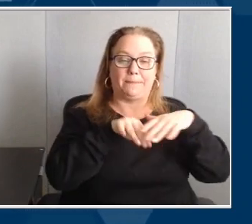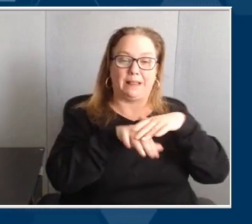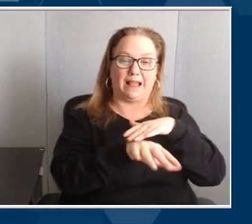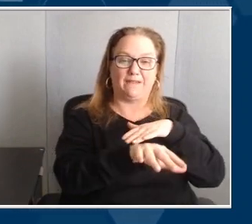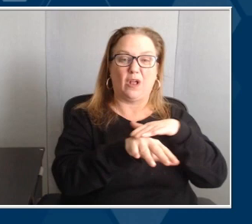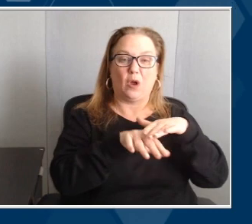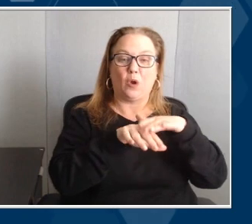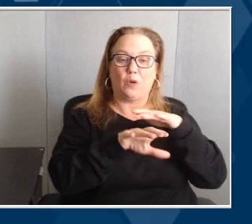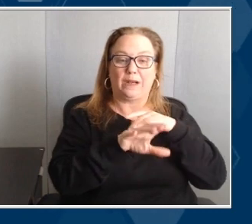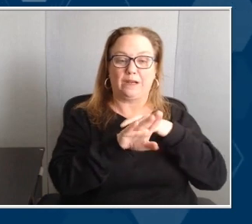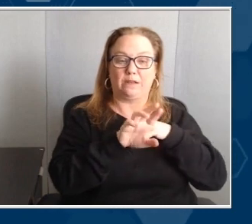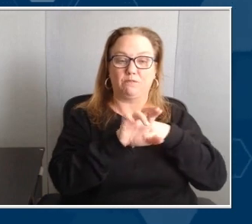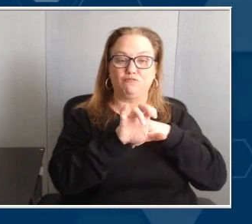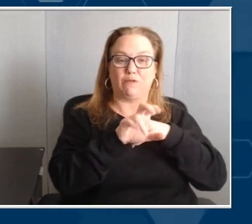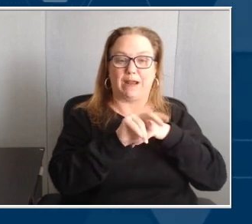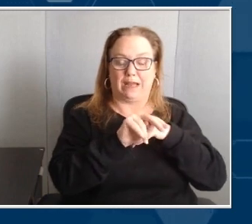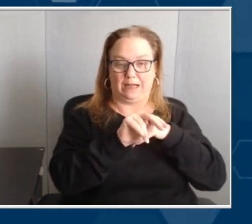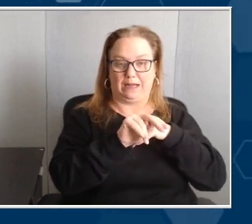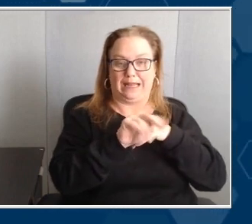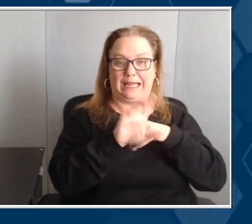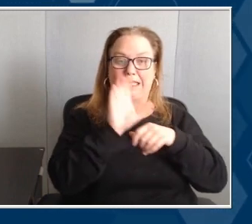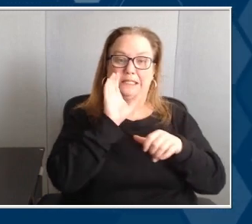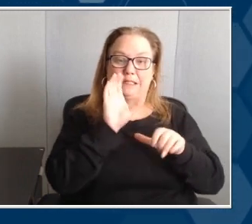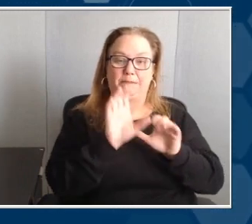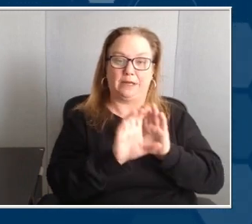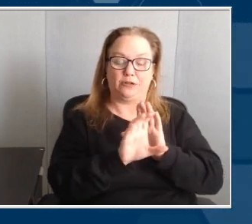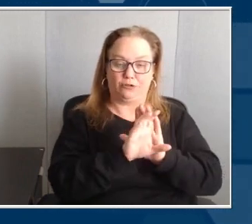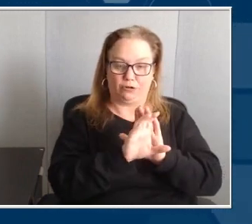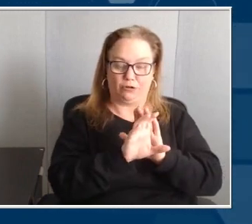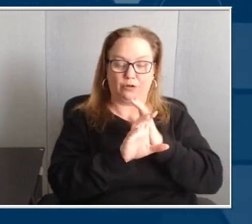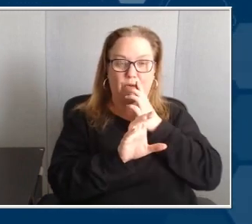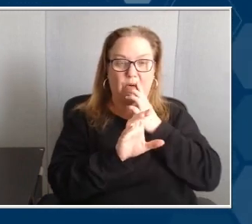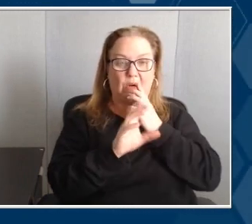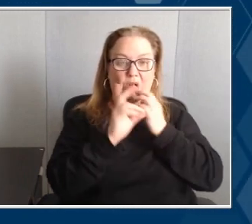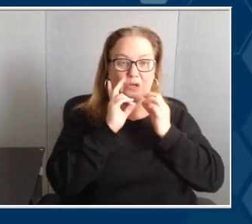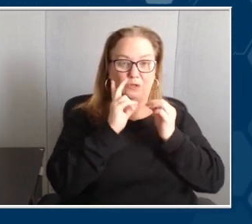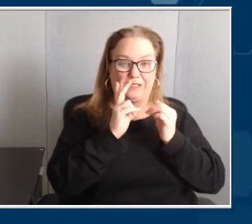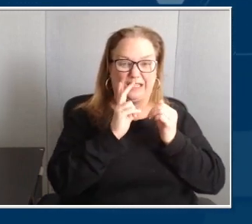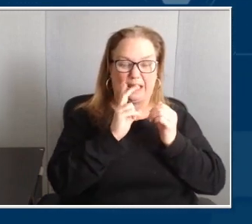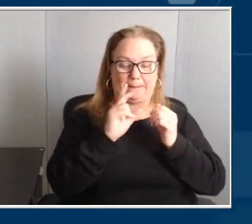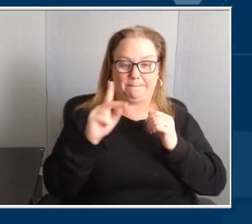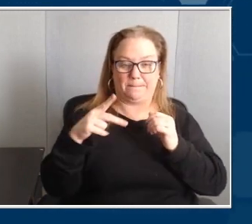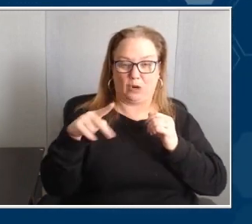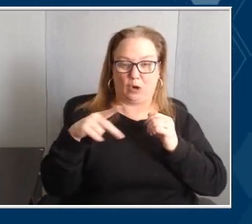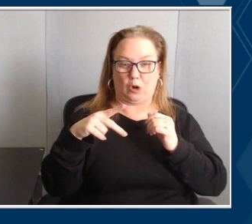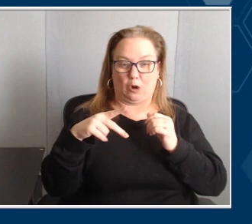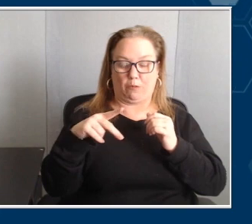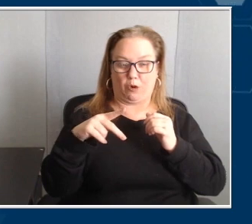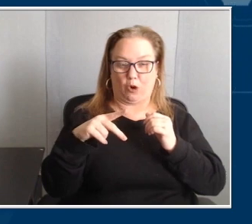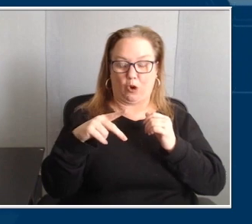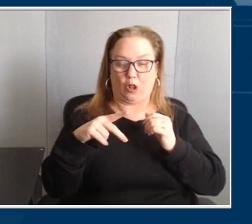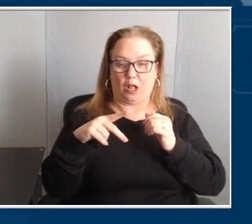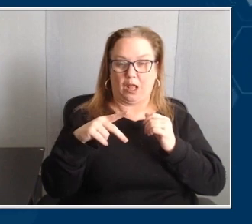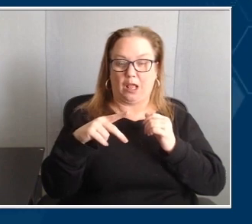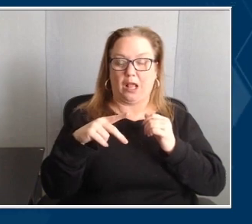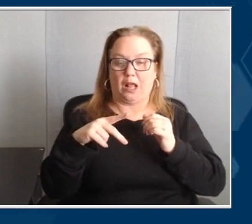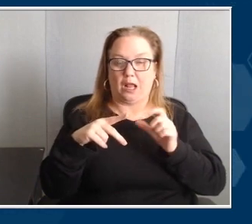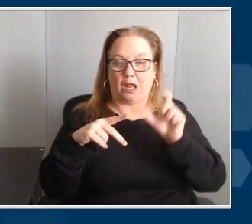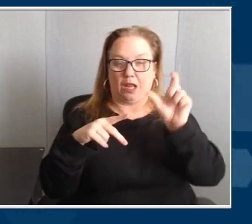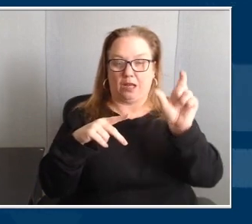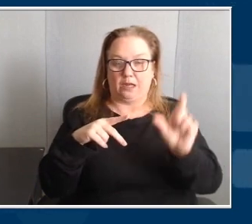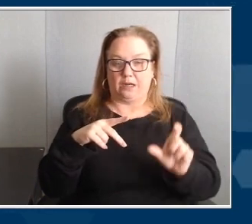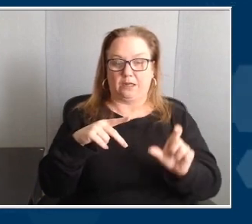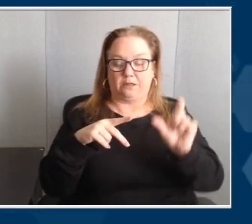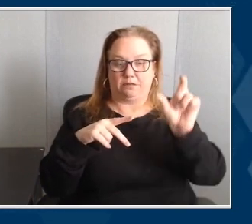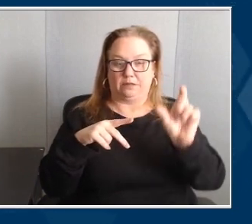this within a few minutes, but this picture, you see that dark purple on the one side of the brain, that is showing a